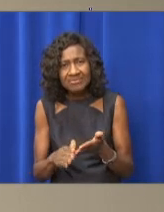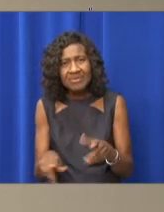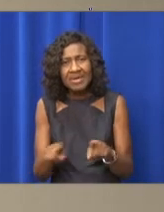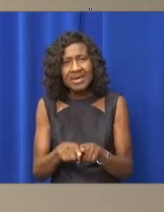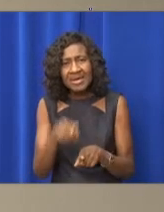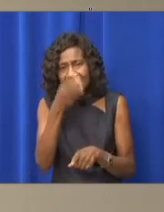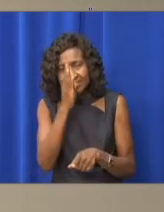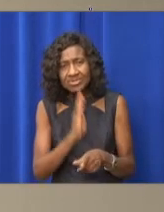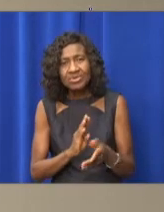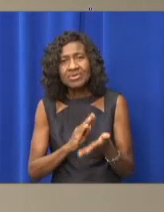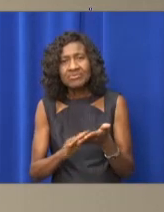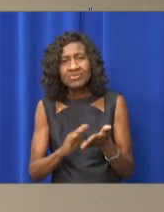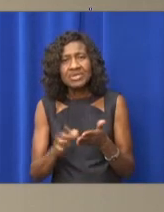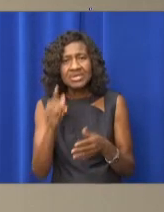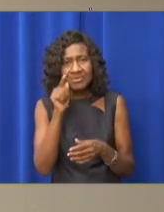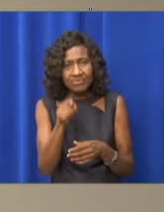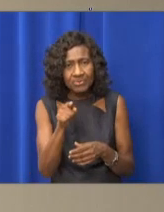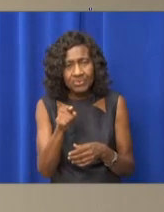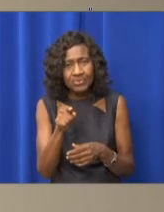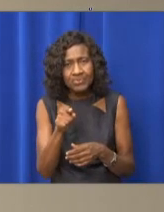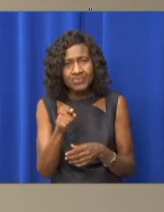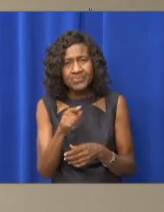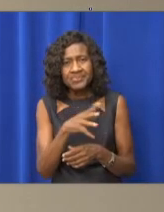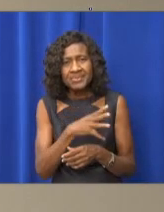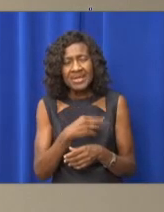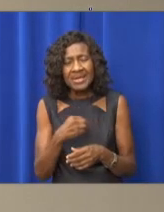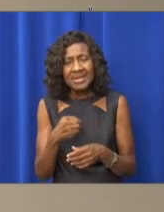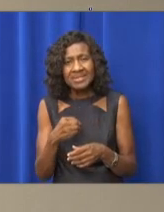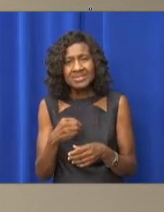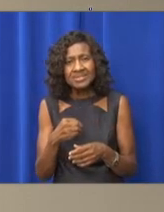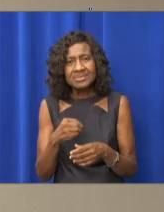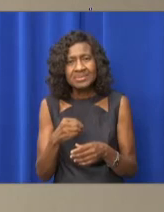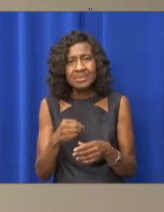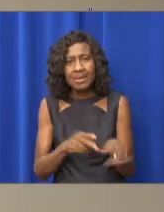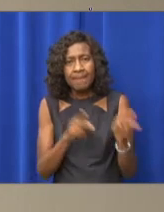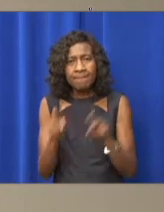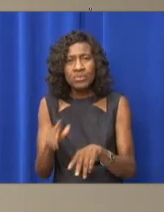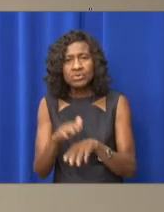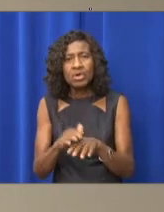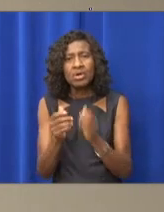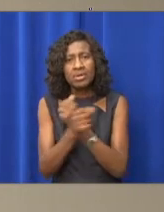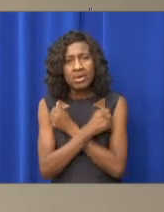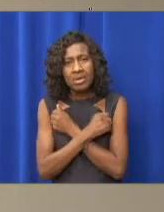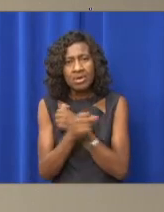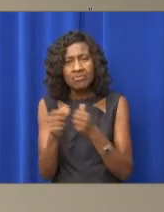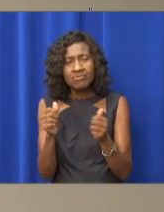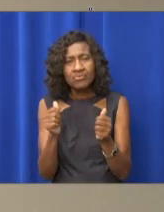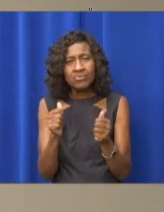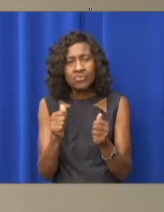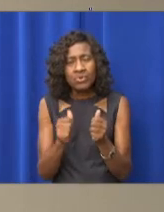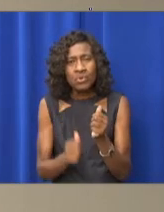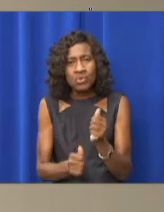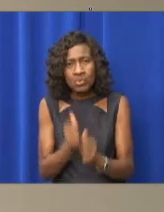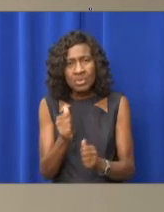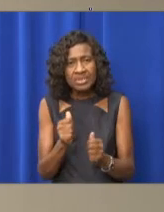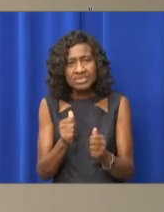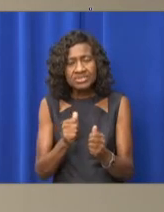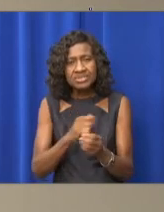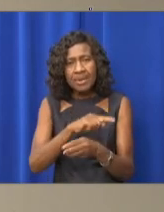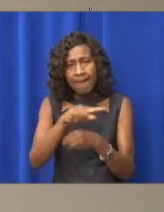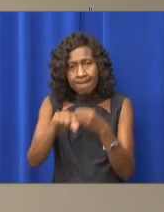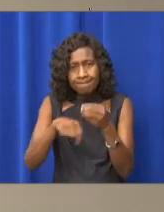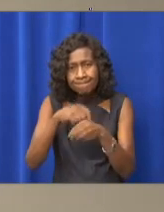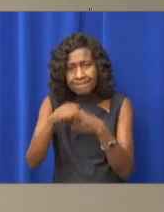Lord forgave you. And over all these virtues, put on love, which binds them all together in